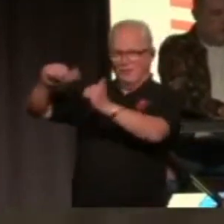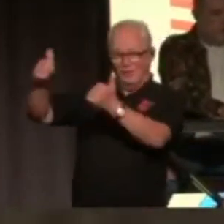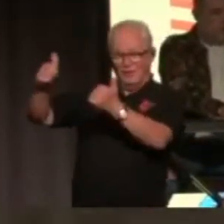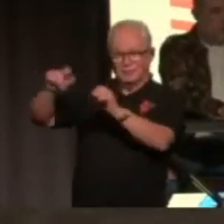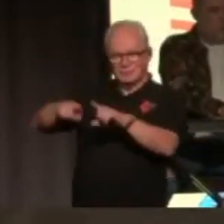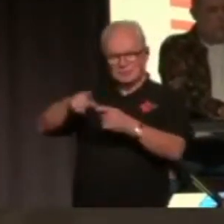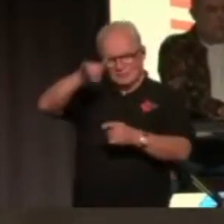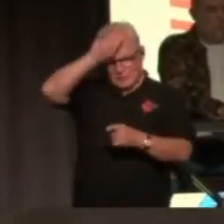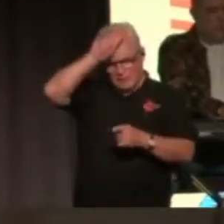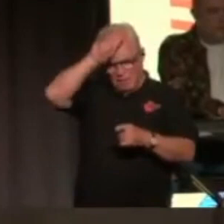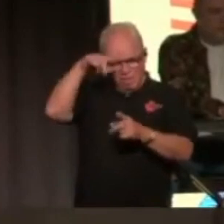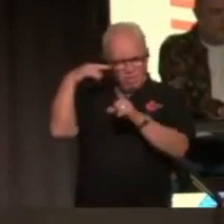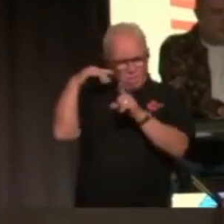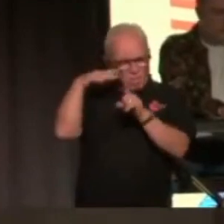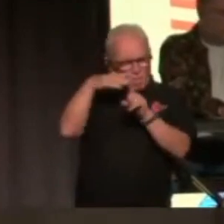out of control,